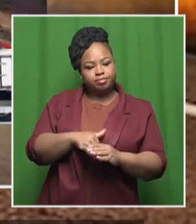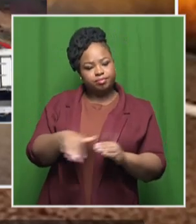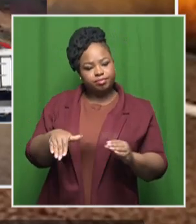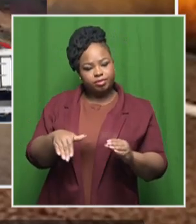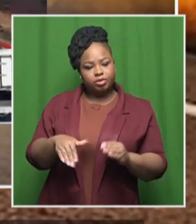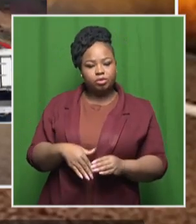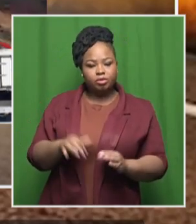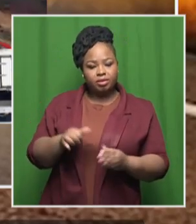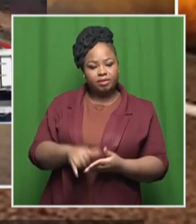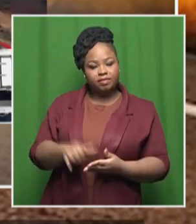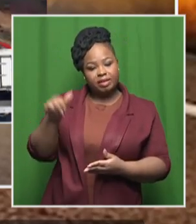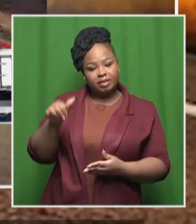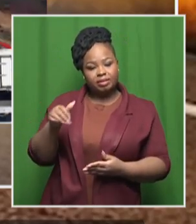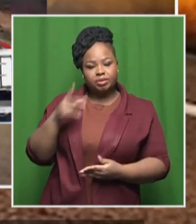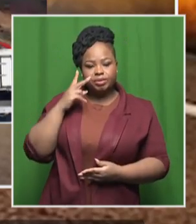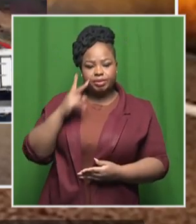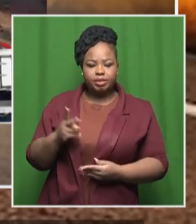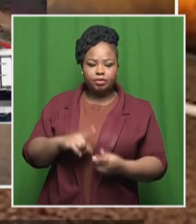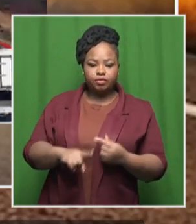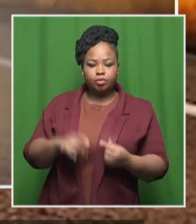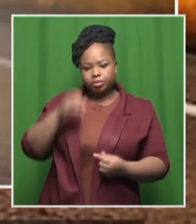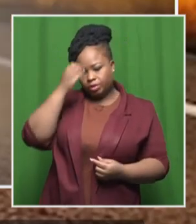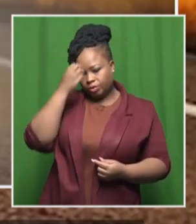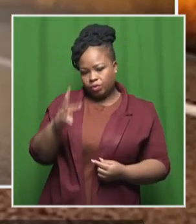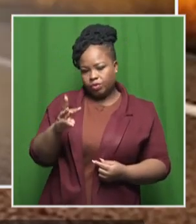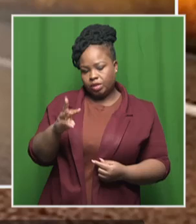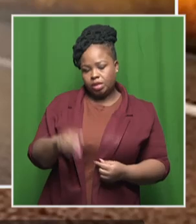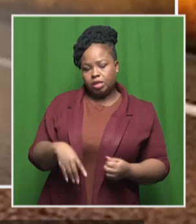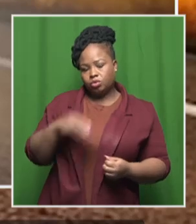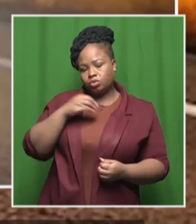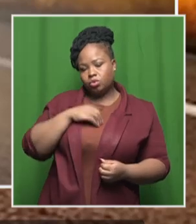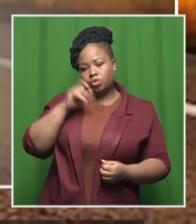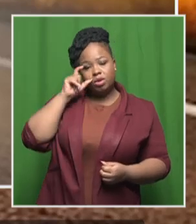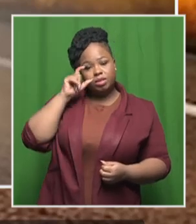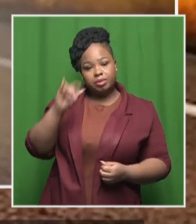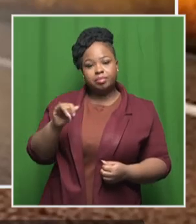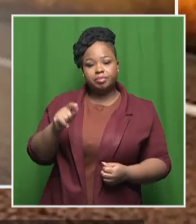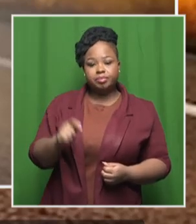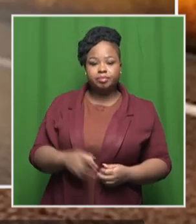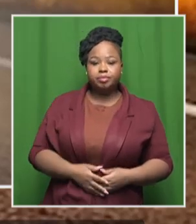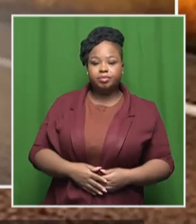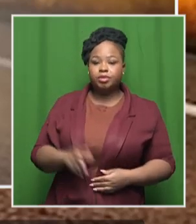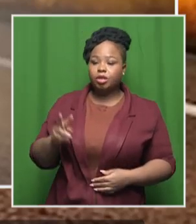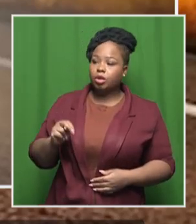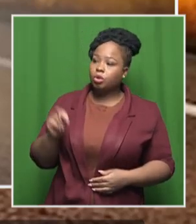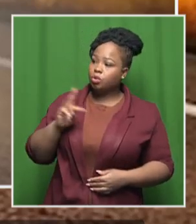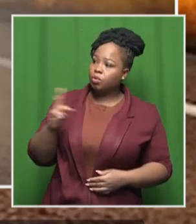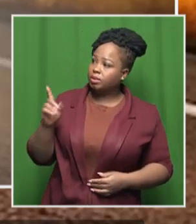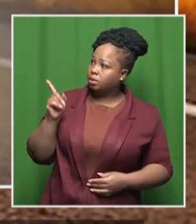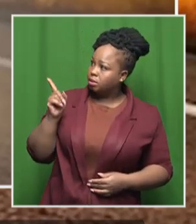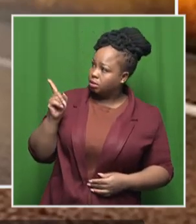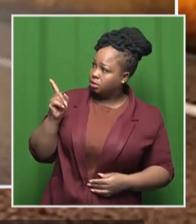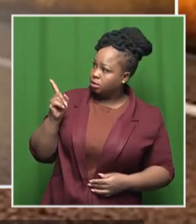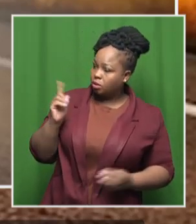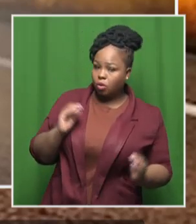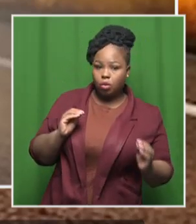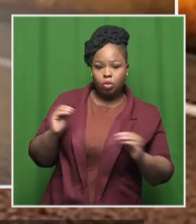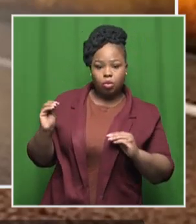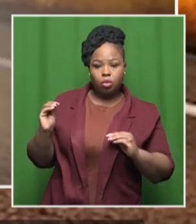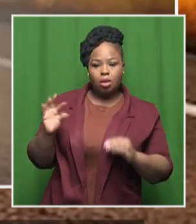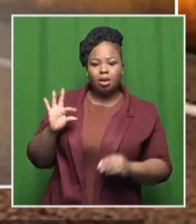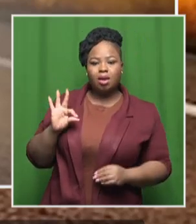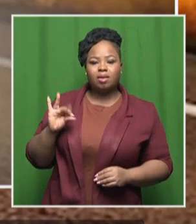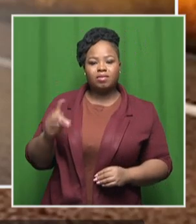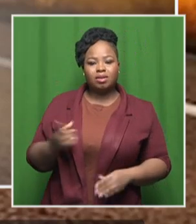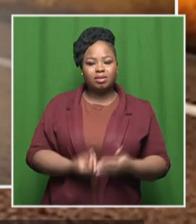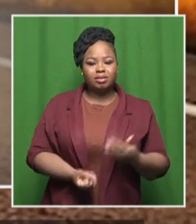flight connections if you're coming from Pretoria side down to OR Tambo. Now, just out in the northwest, this is a really big delay that we see on a daily